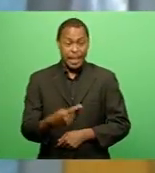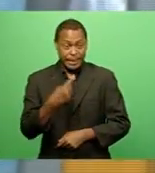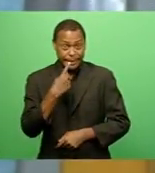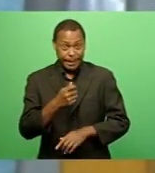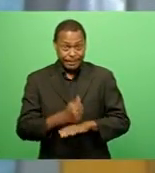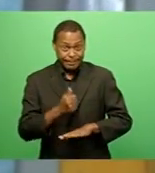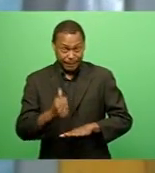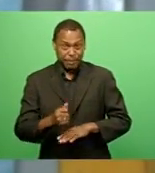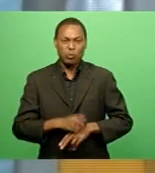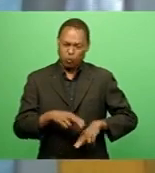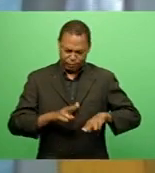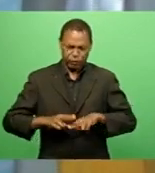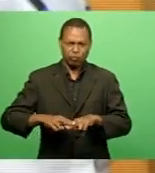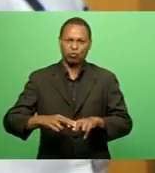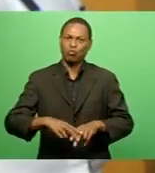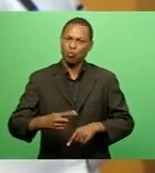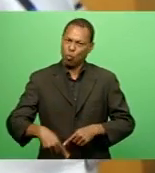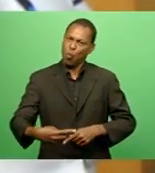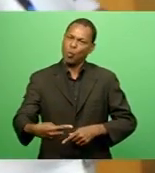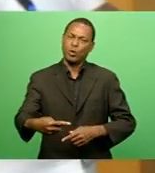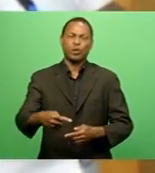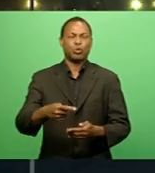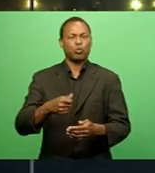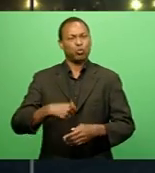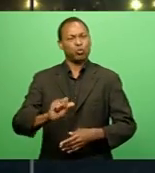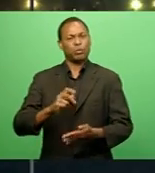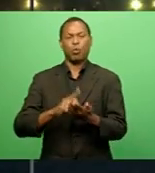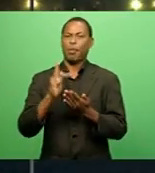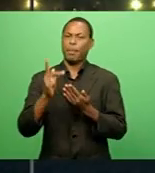and Fiji will continue with the program.